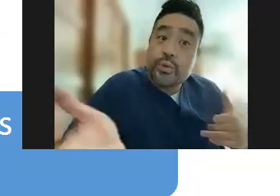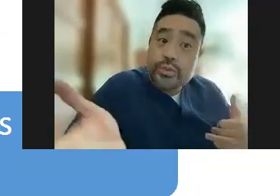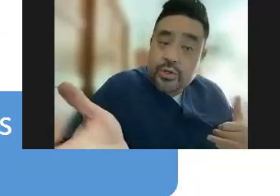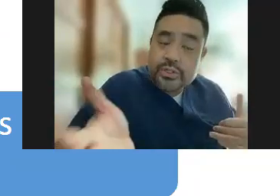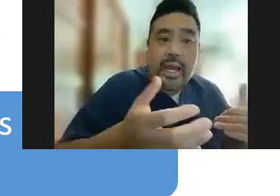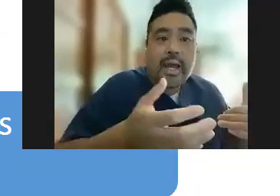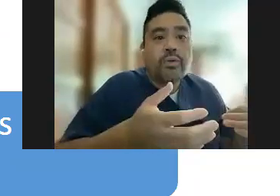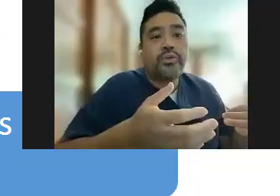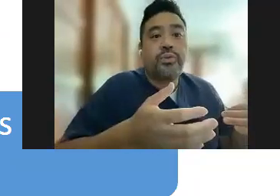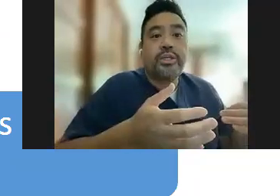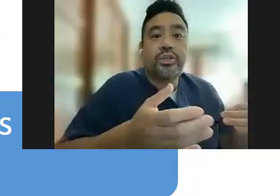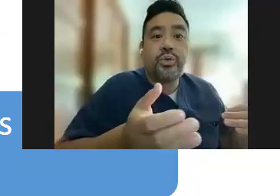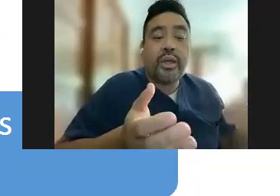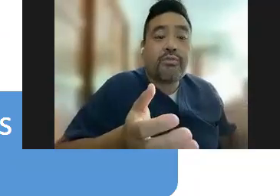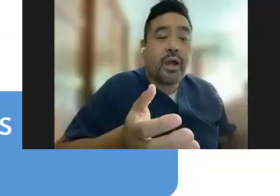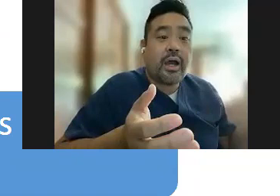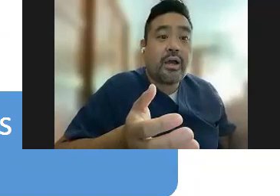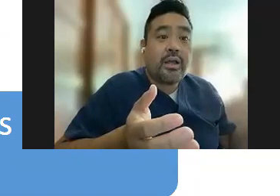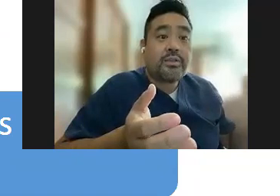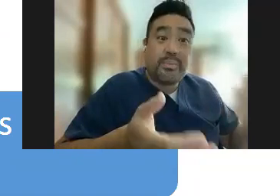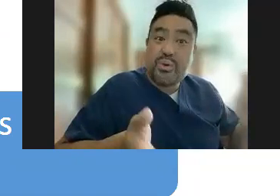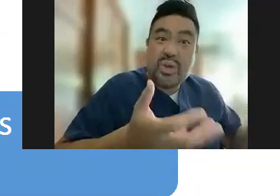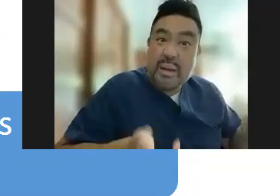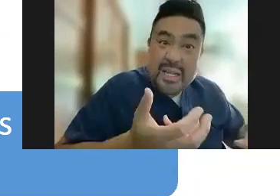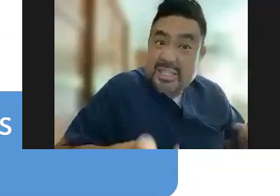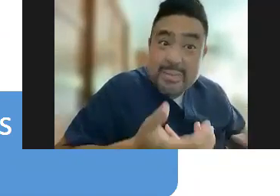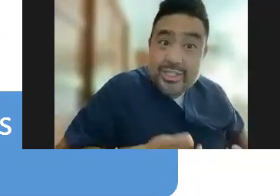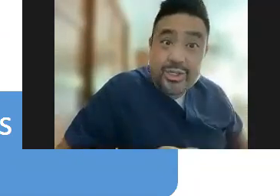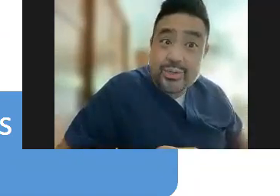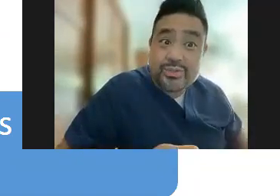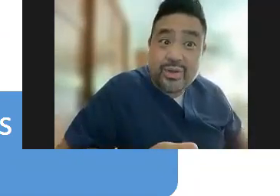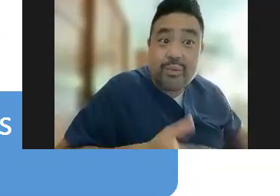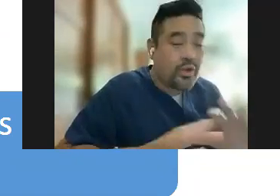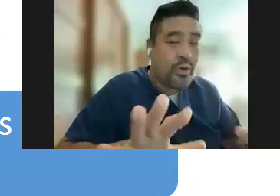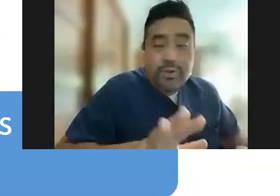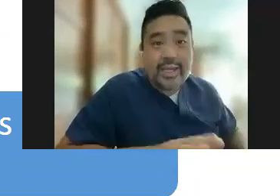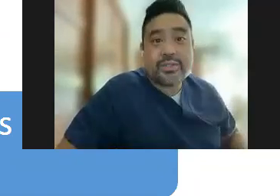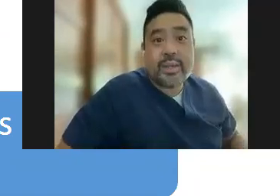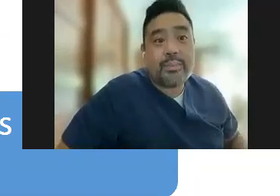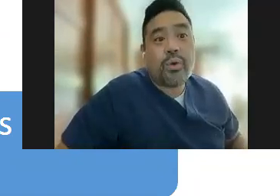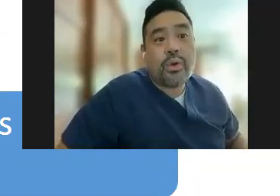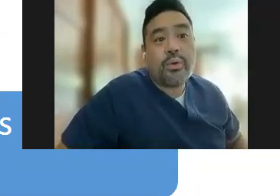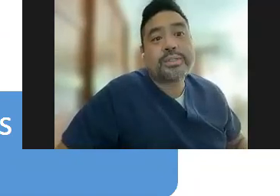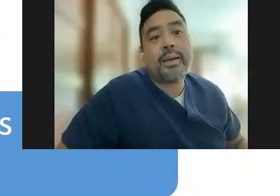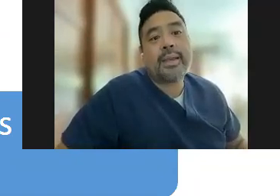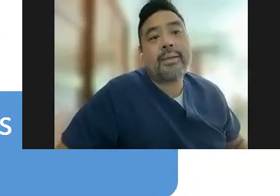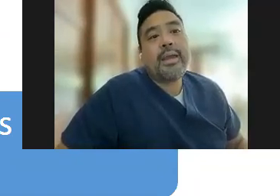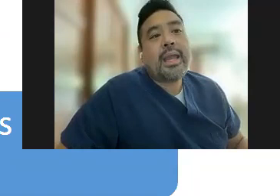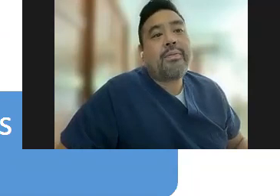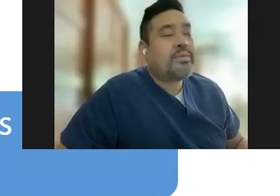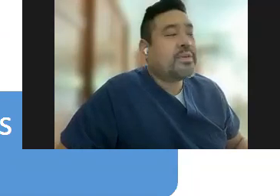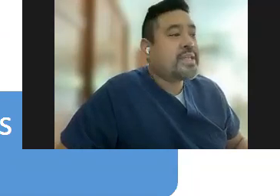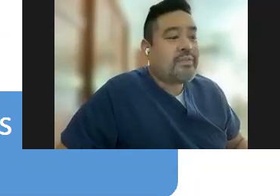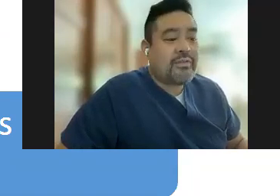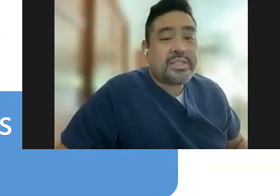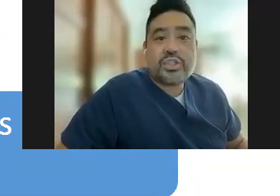with boosters? How do they do if some people who got a mix and match dose, right? We don't know all the answers yet, but more is coming.